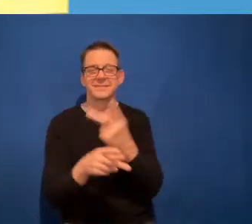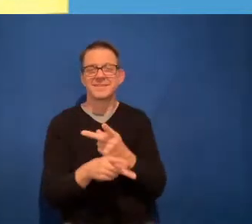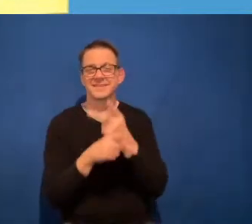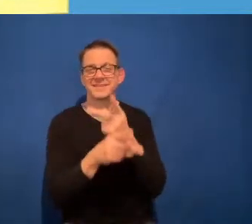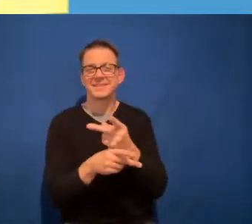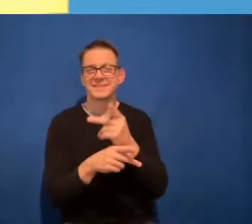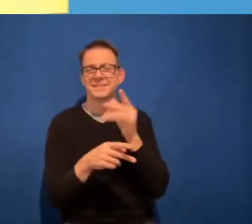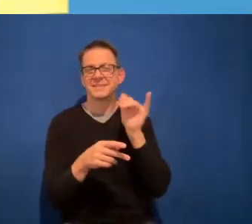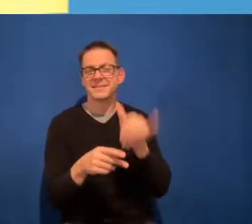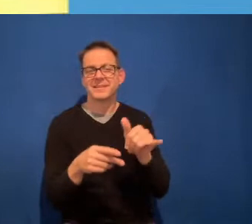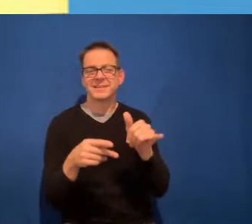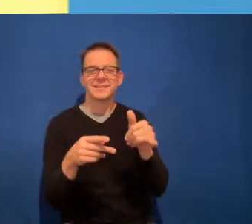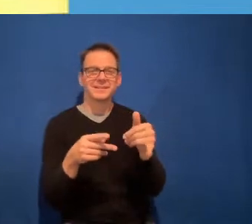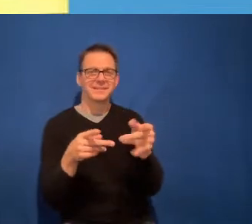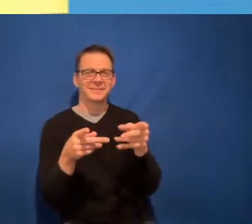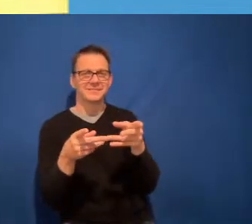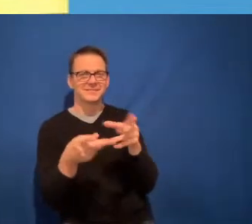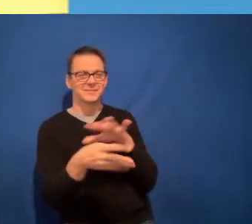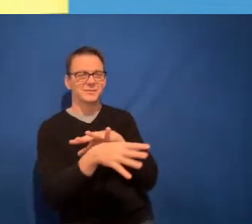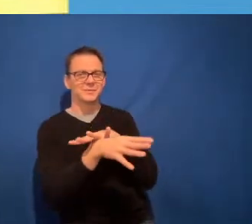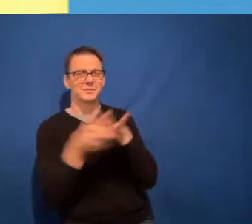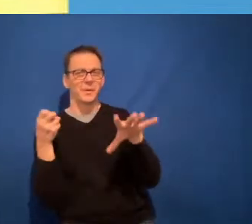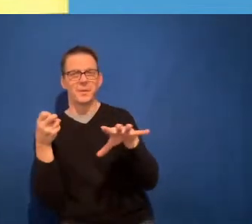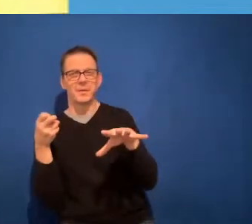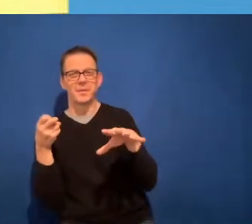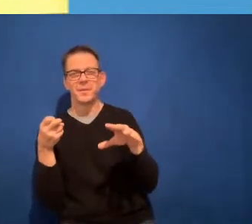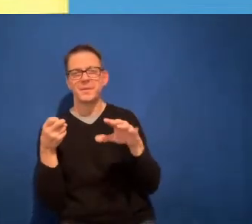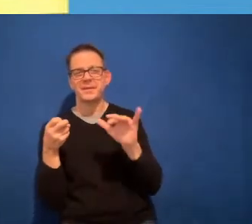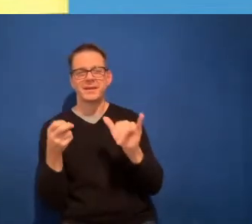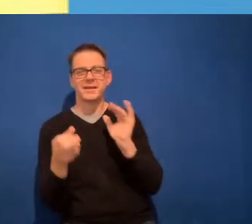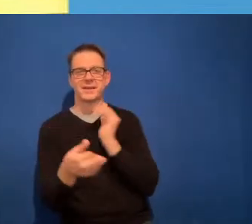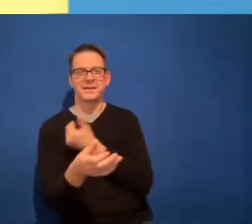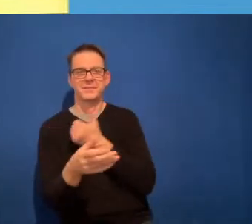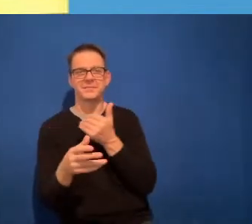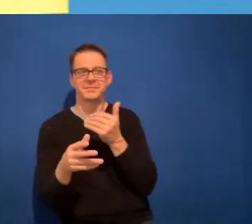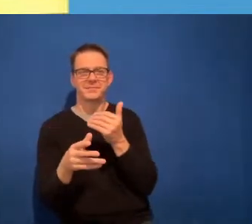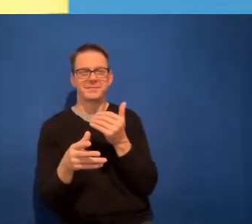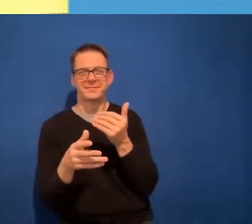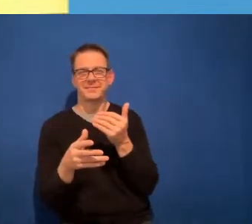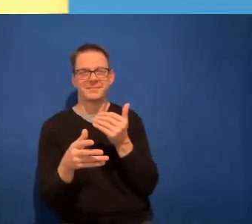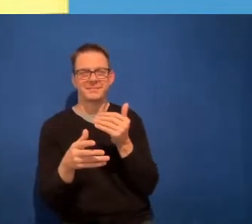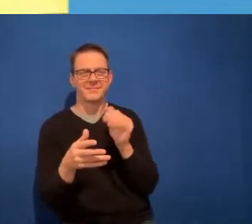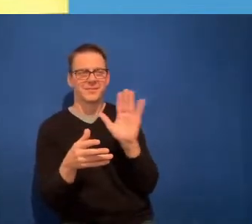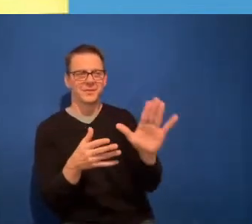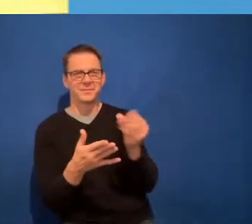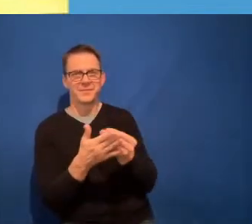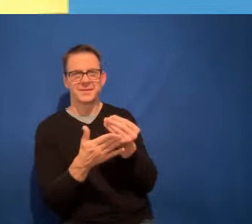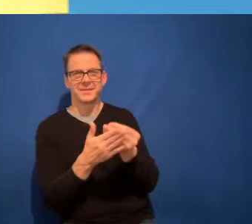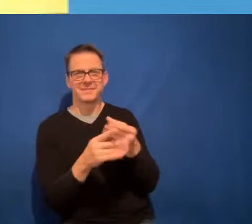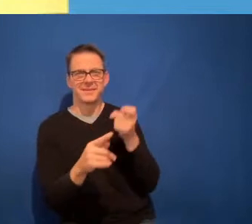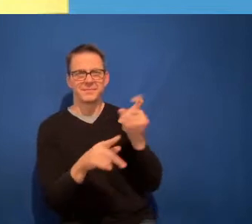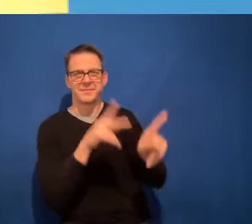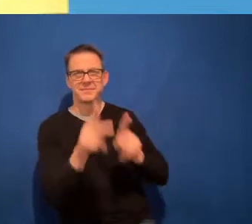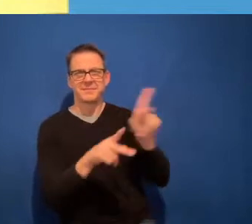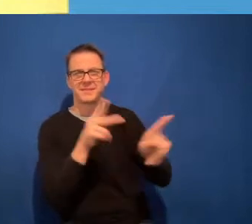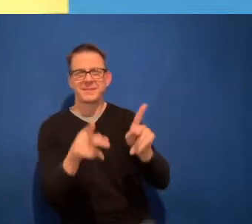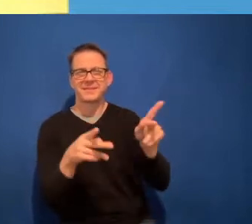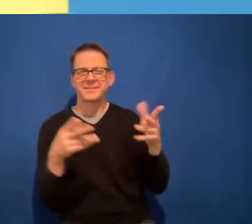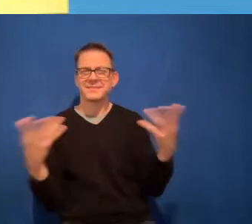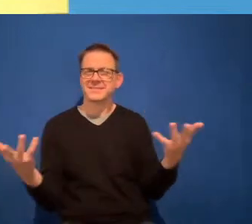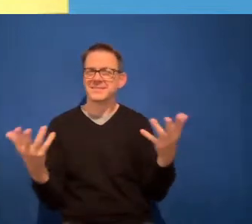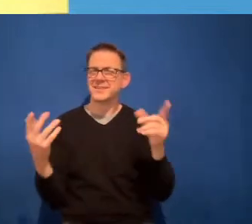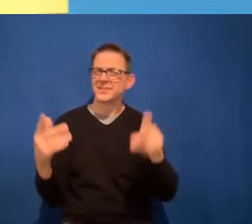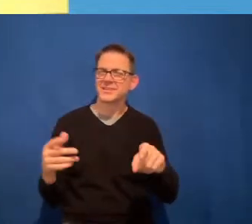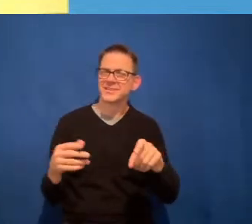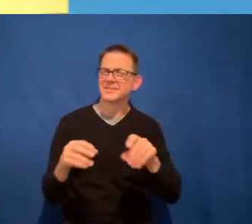population. Alberta's supposed to be a place where people can come and thrive. It's instead, private healthcare will turn Alberta into a place that's